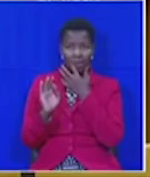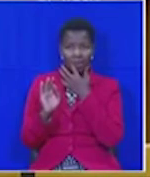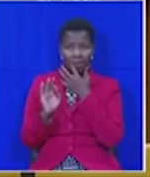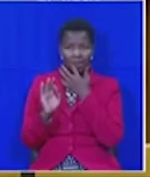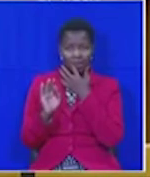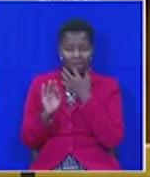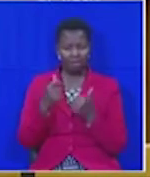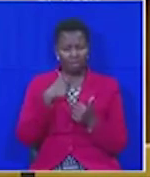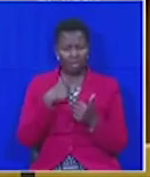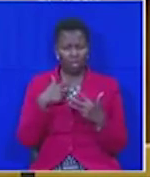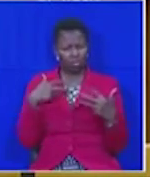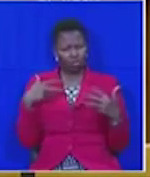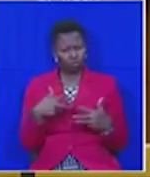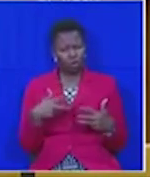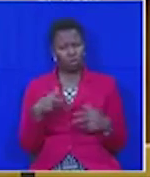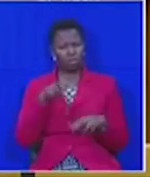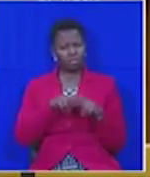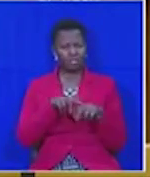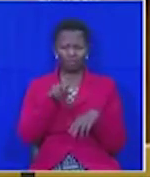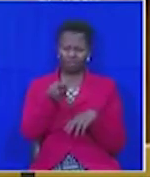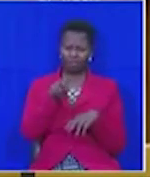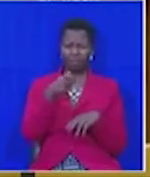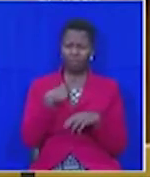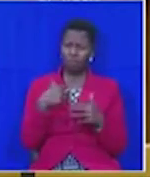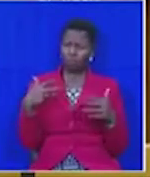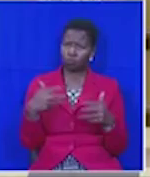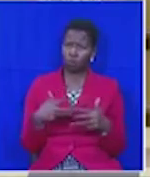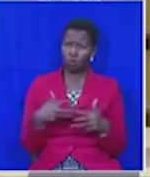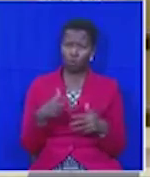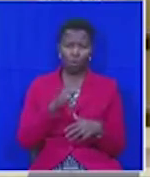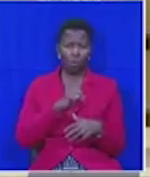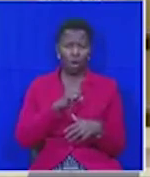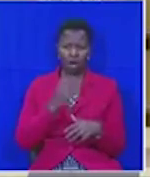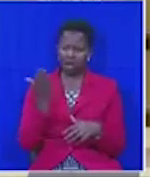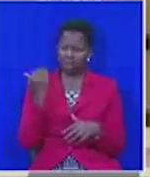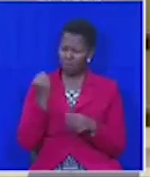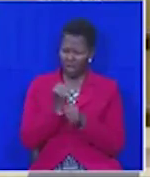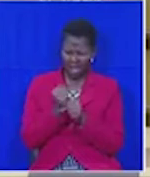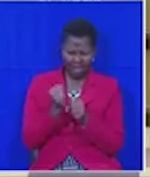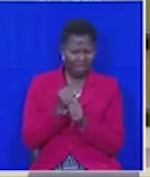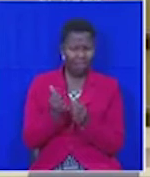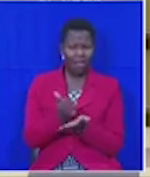I was shocked, actually, because those things have never worked in any. Many